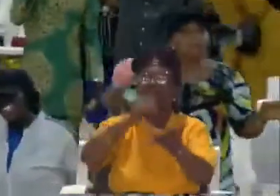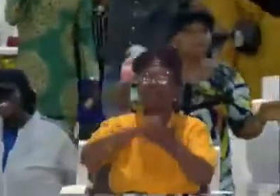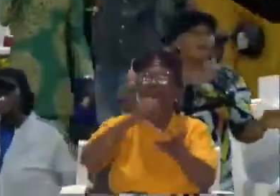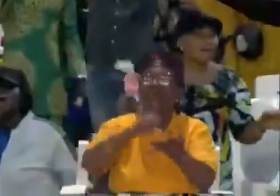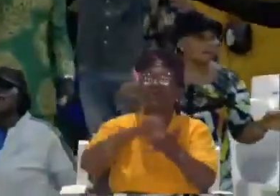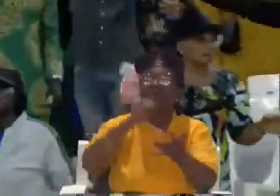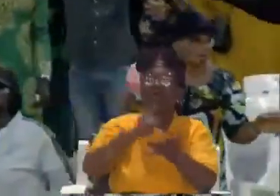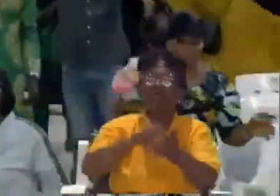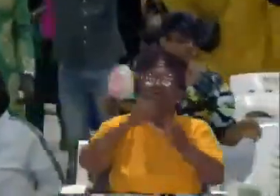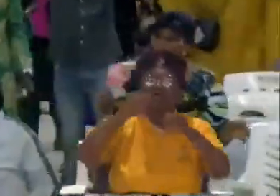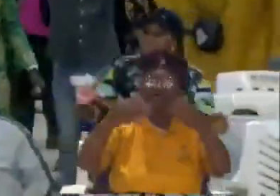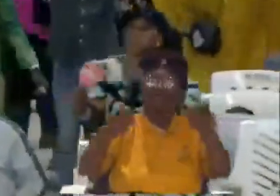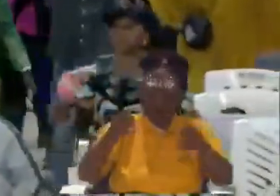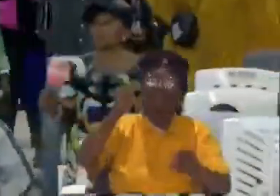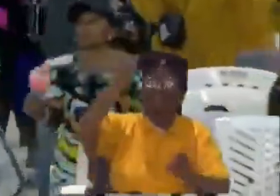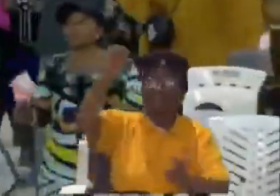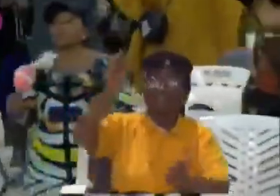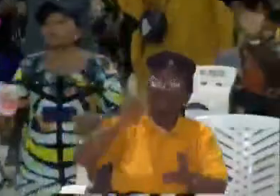Give him glory.